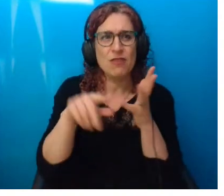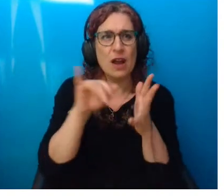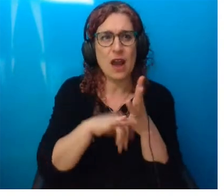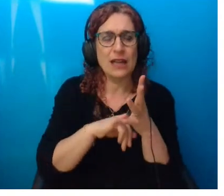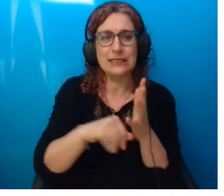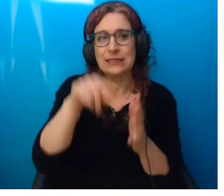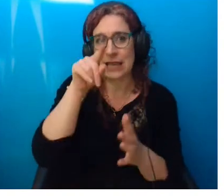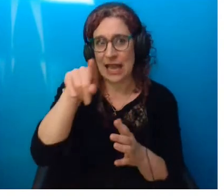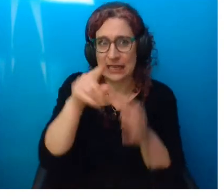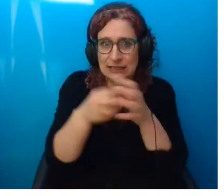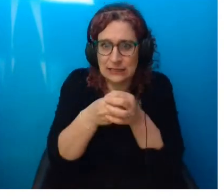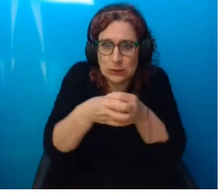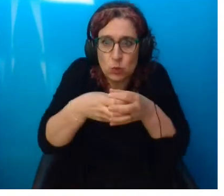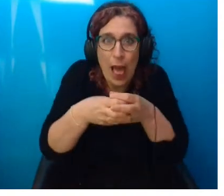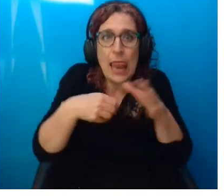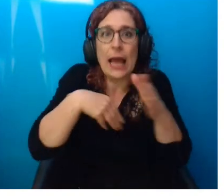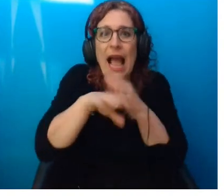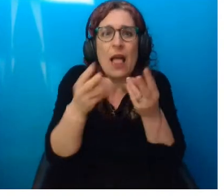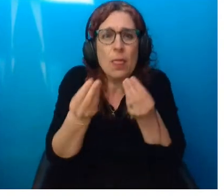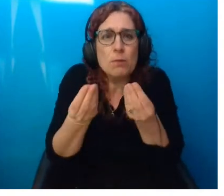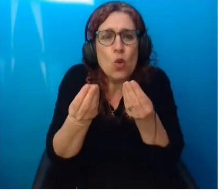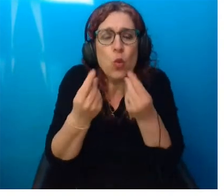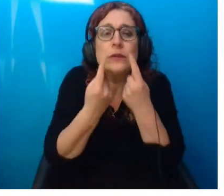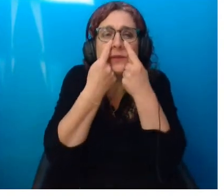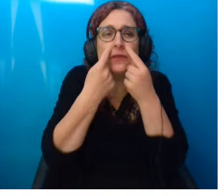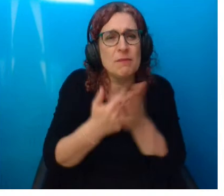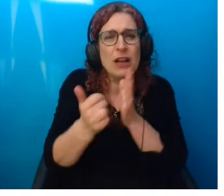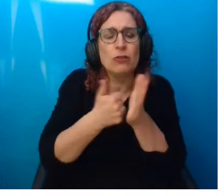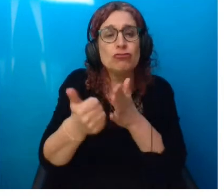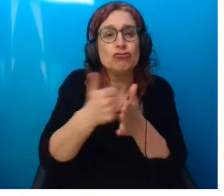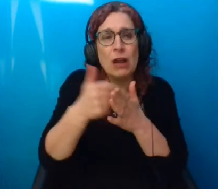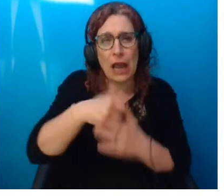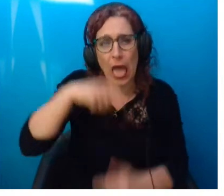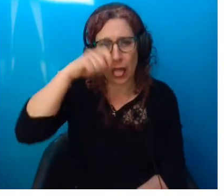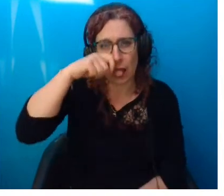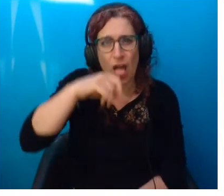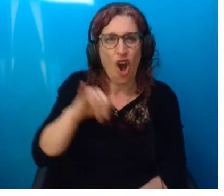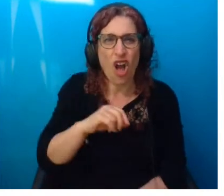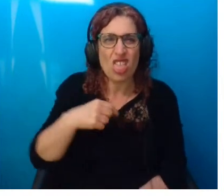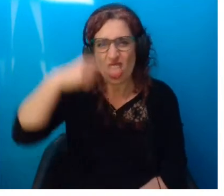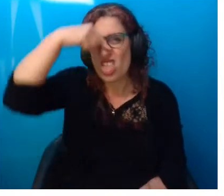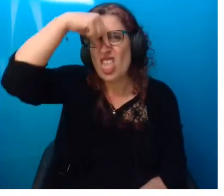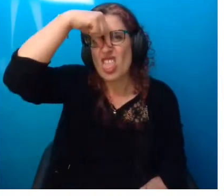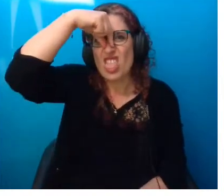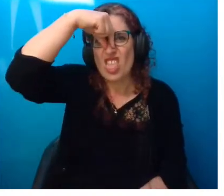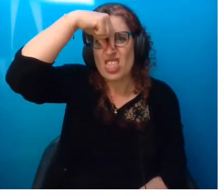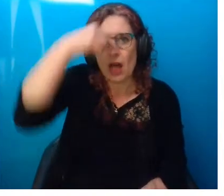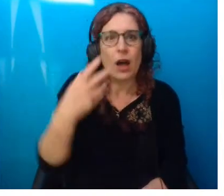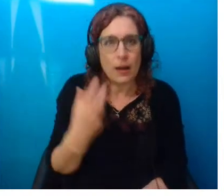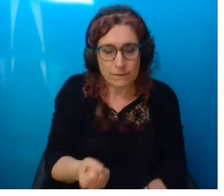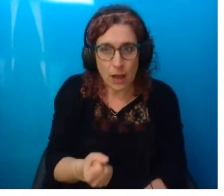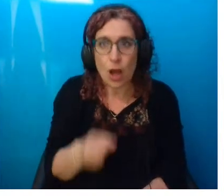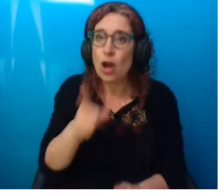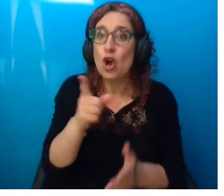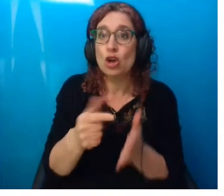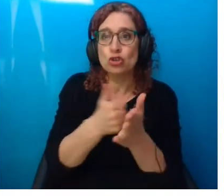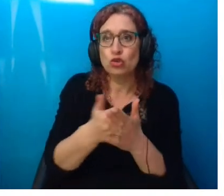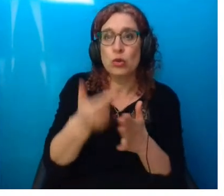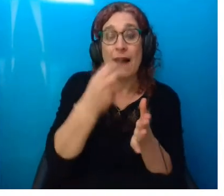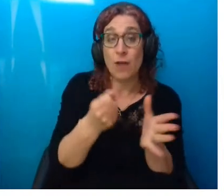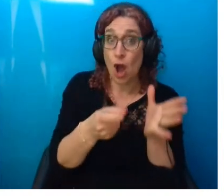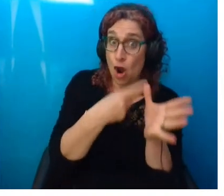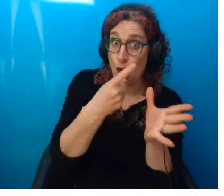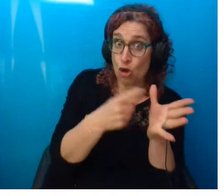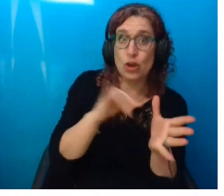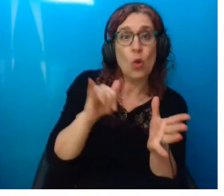nose characterized by a runny nose and stuffiness. There are broadly two types of rhinitis, allergic and non-allergic. An